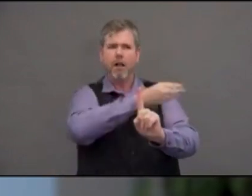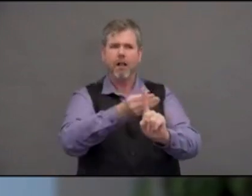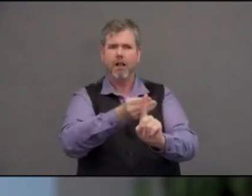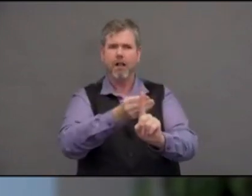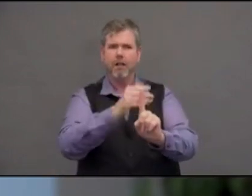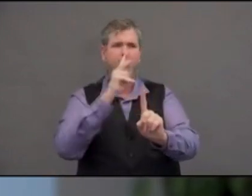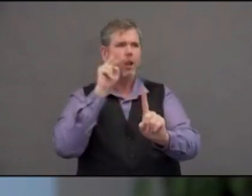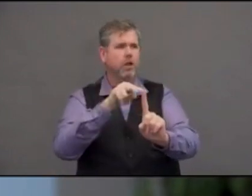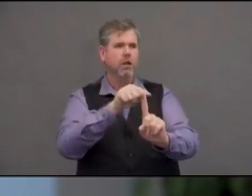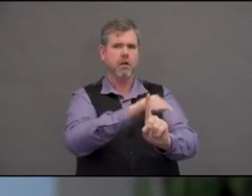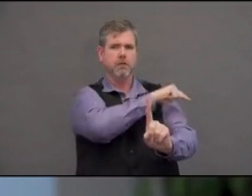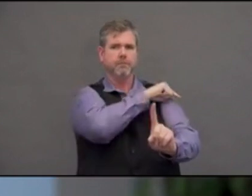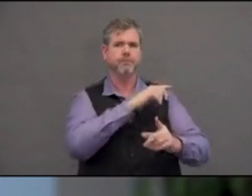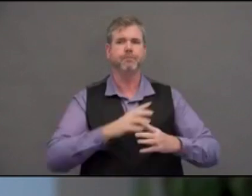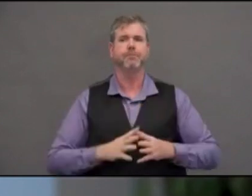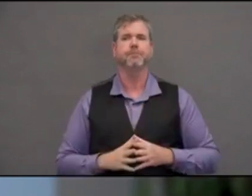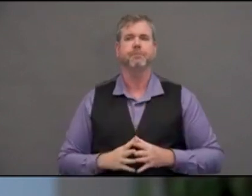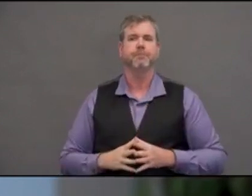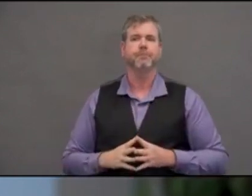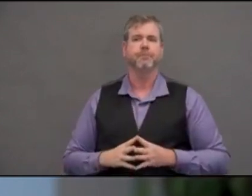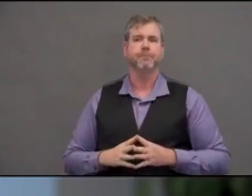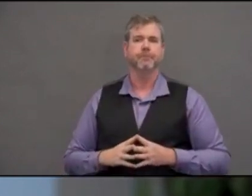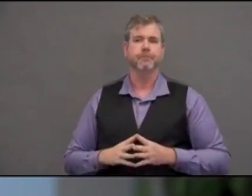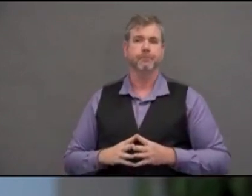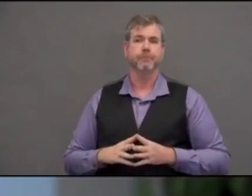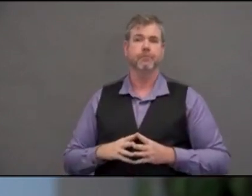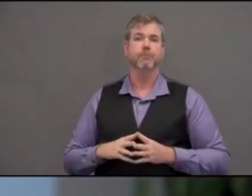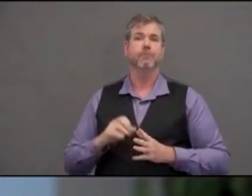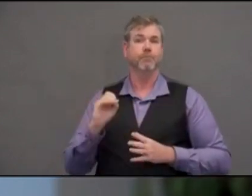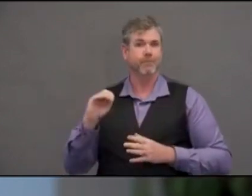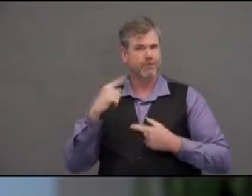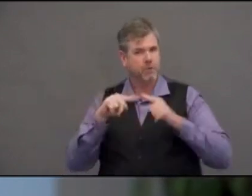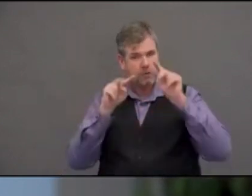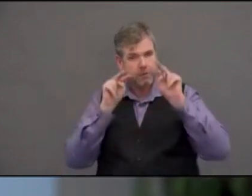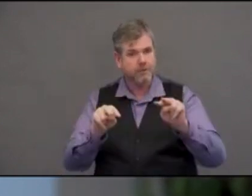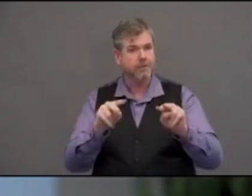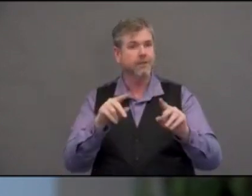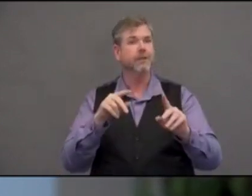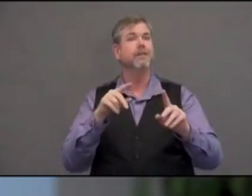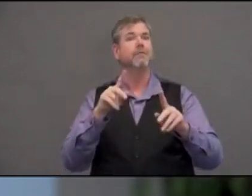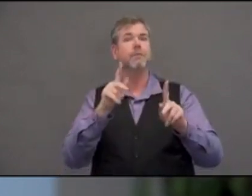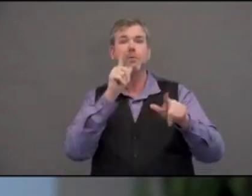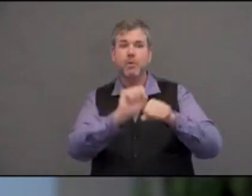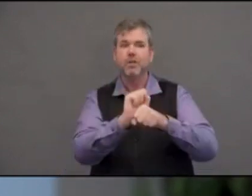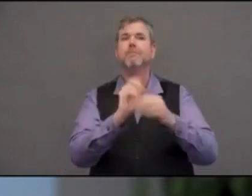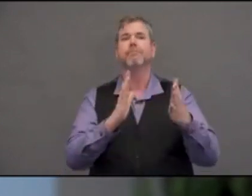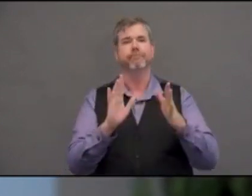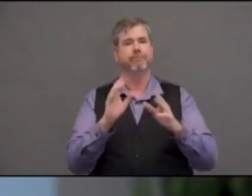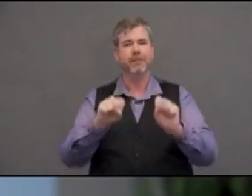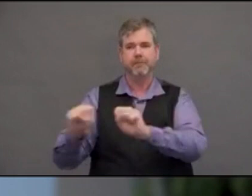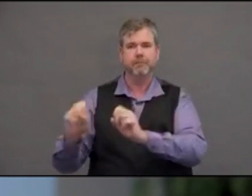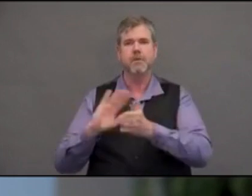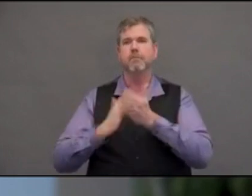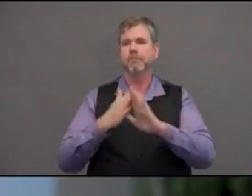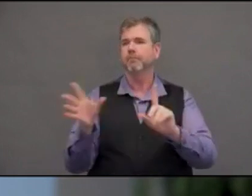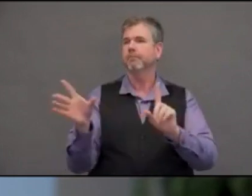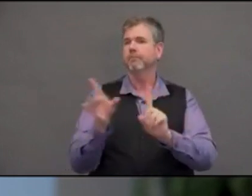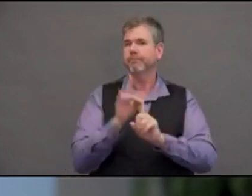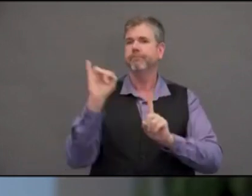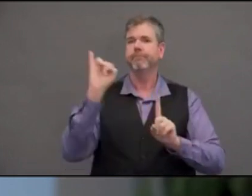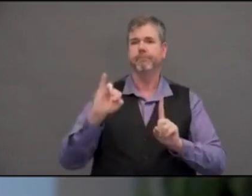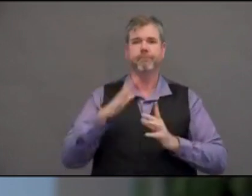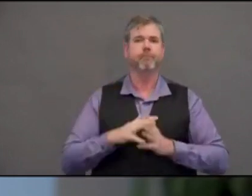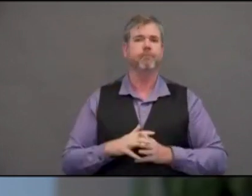have potentially become infected needs to be assessed for signs and symptoms and also tested with